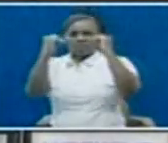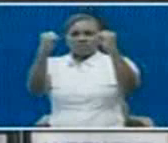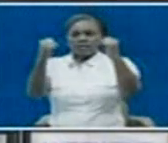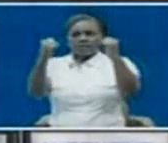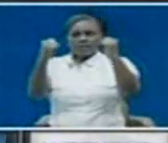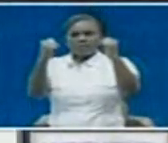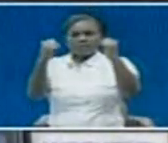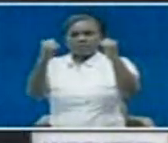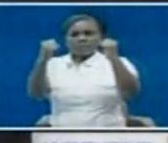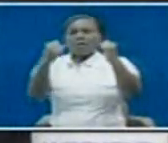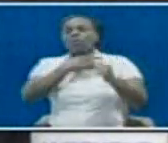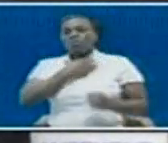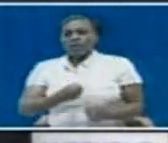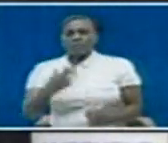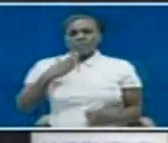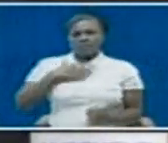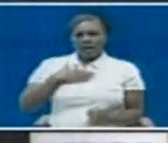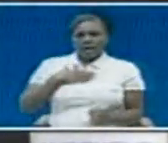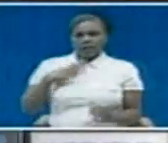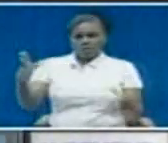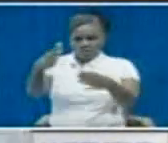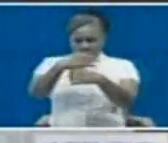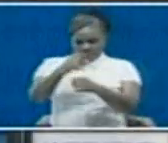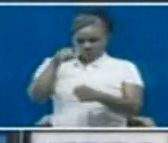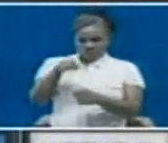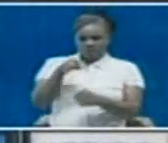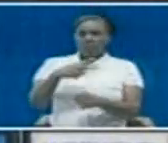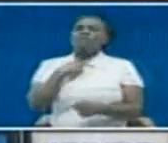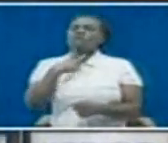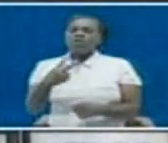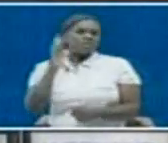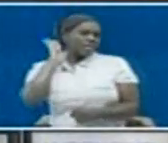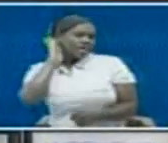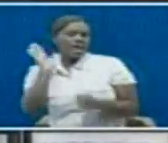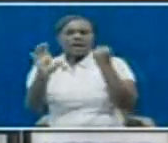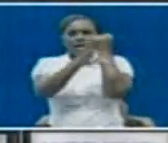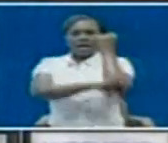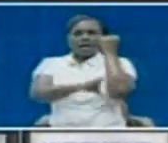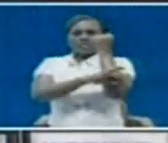My wish is for this organization's voice to be heard in this country.